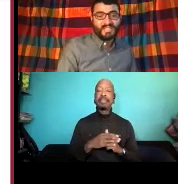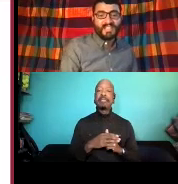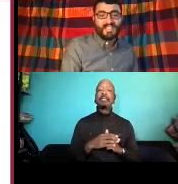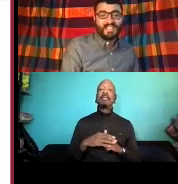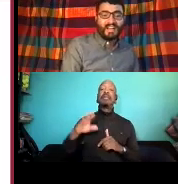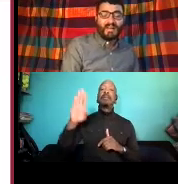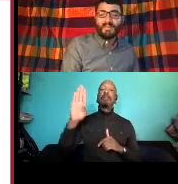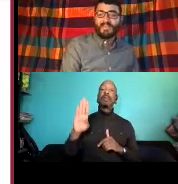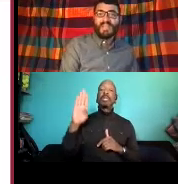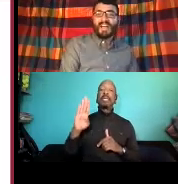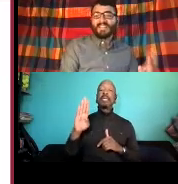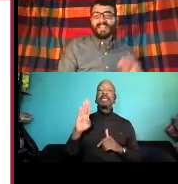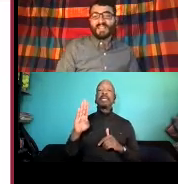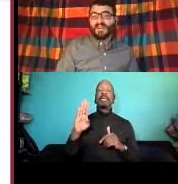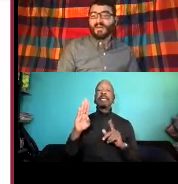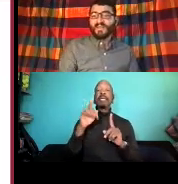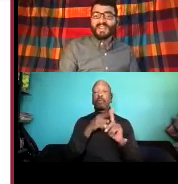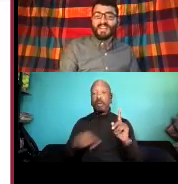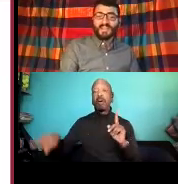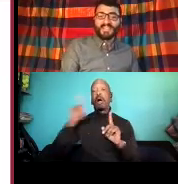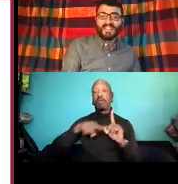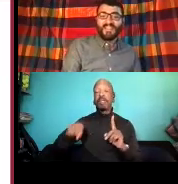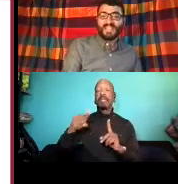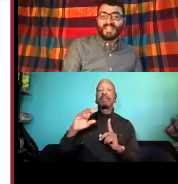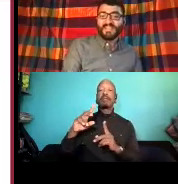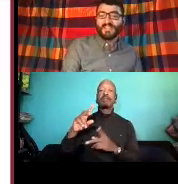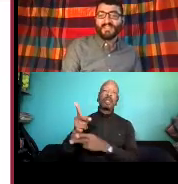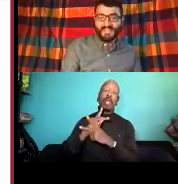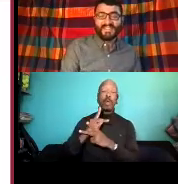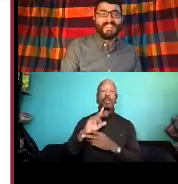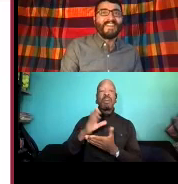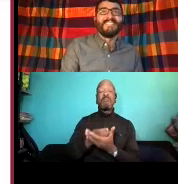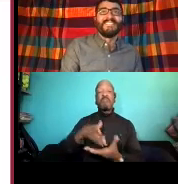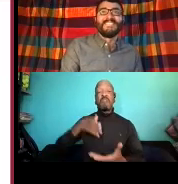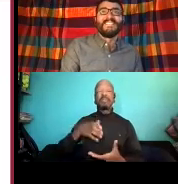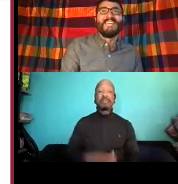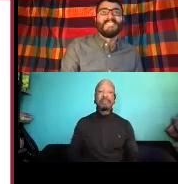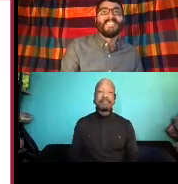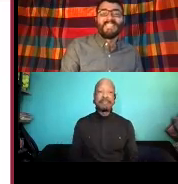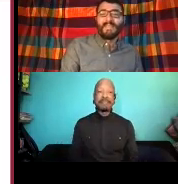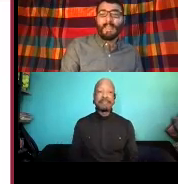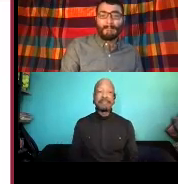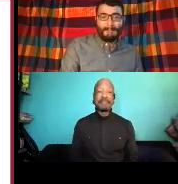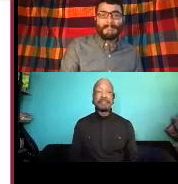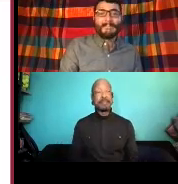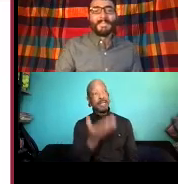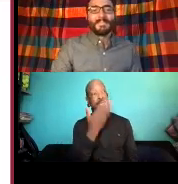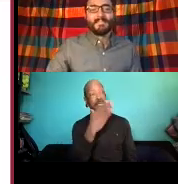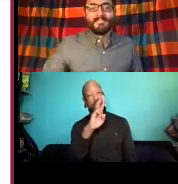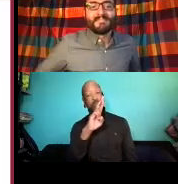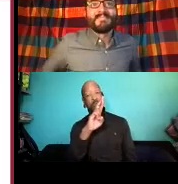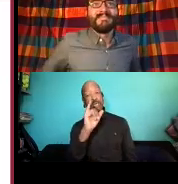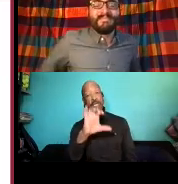Fund. And so Kieron, love to hear your, yeah. Well, thank you, Ricardo. I really appreciate